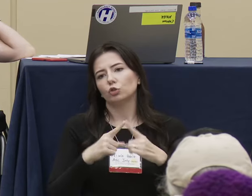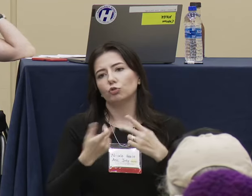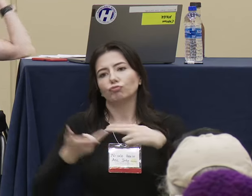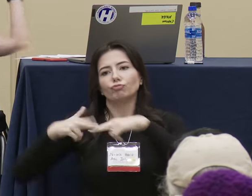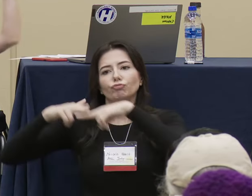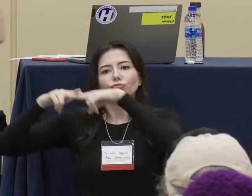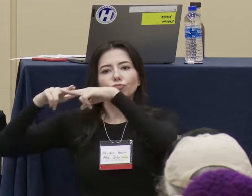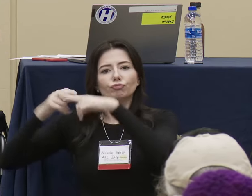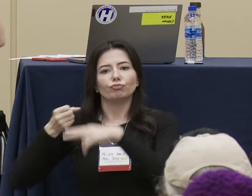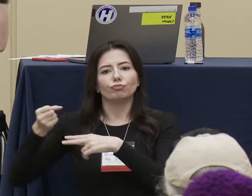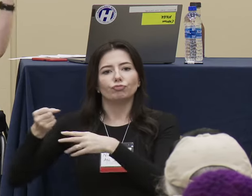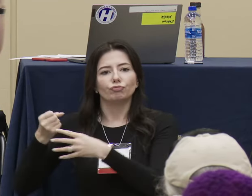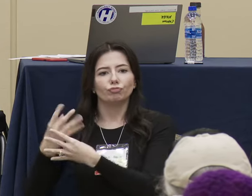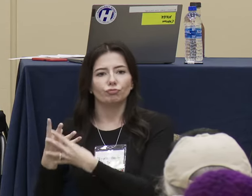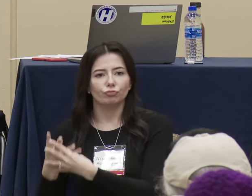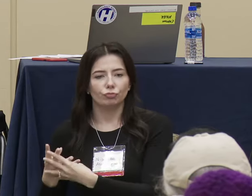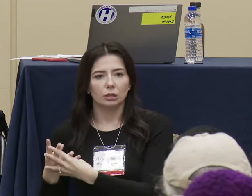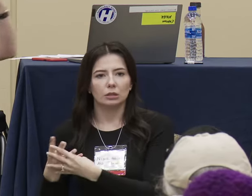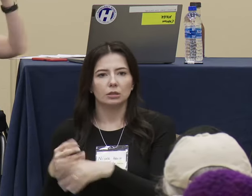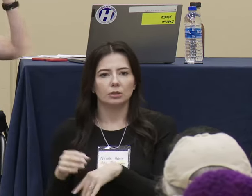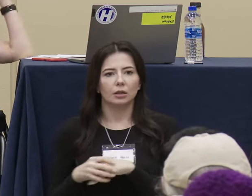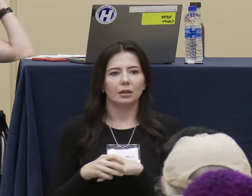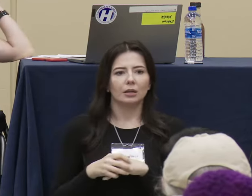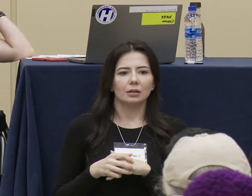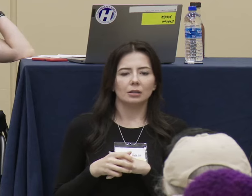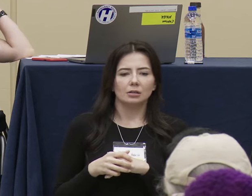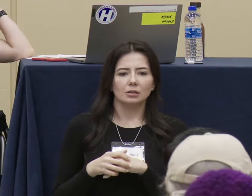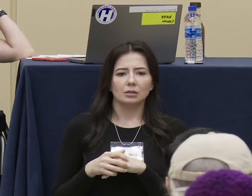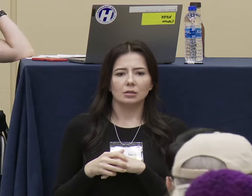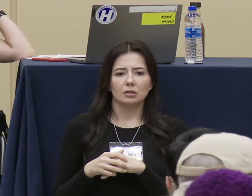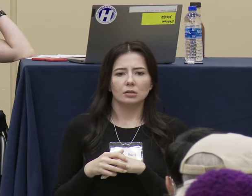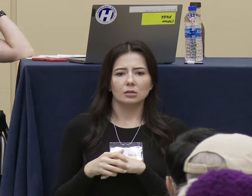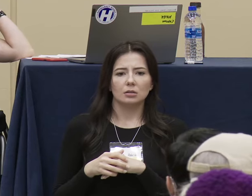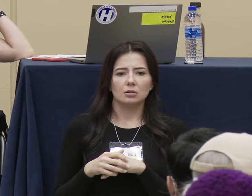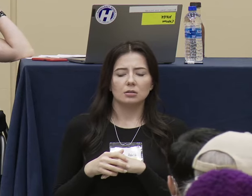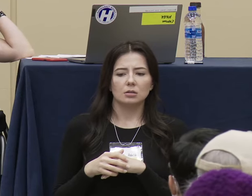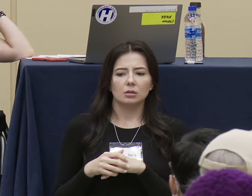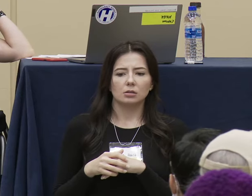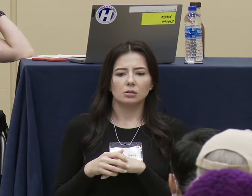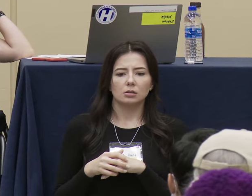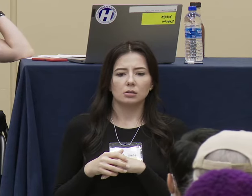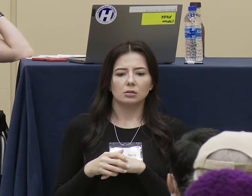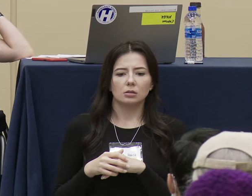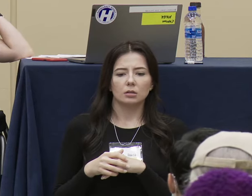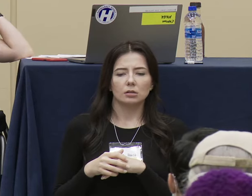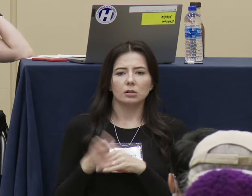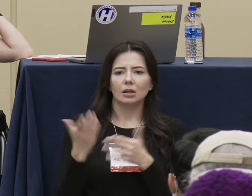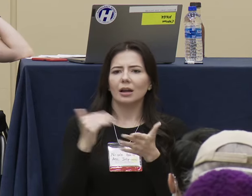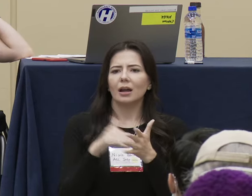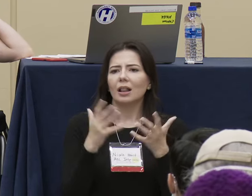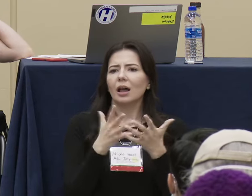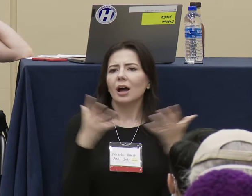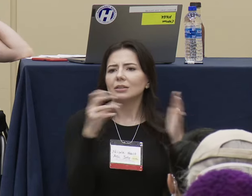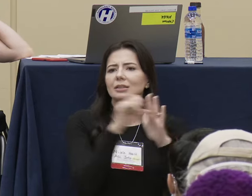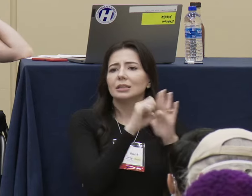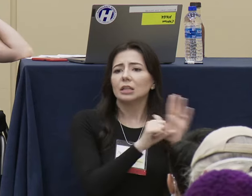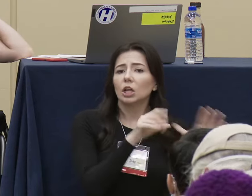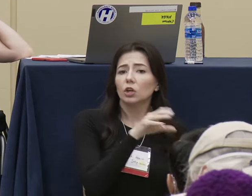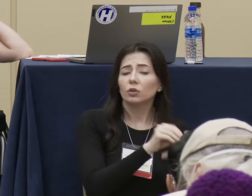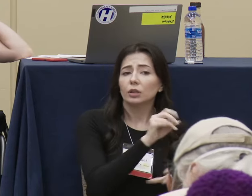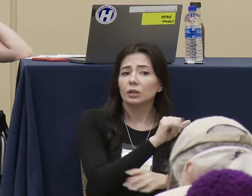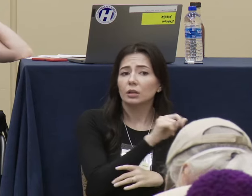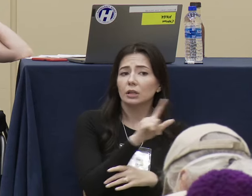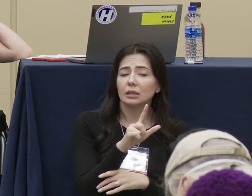incarceration, or not in a kind of one-to-one situation. Again, a lot of states, including Illinois, did